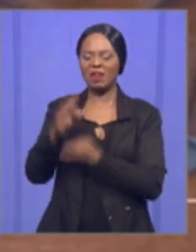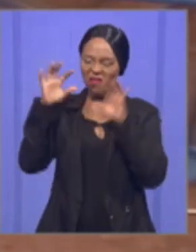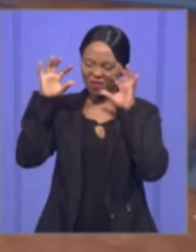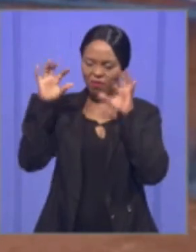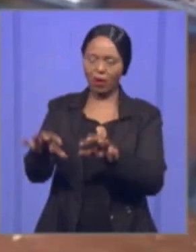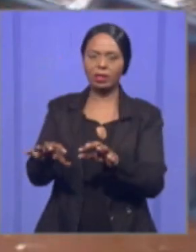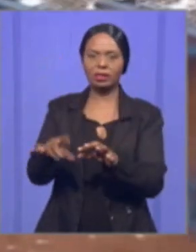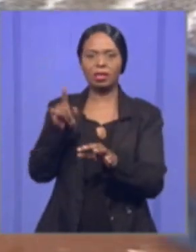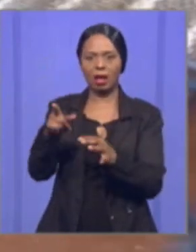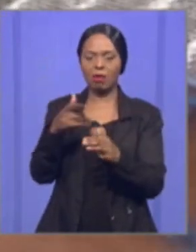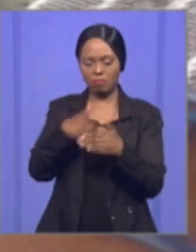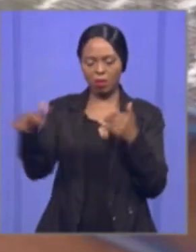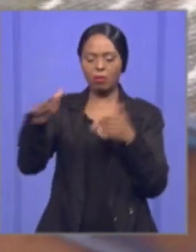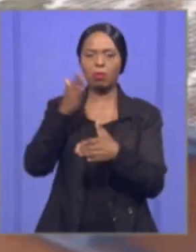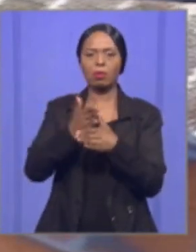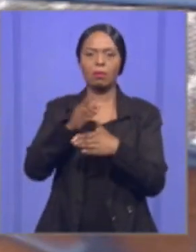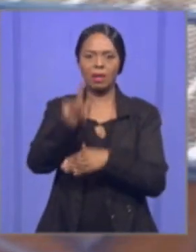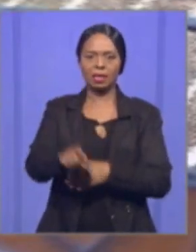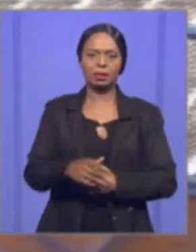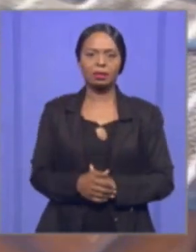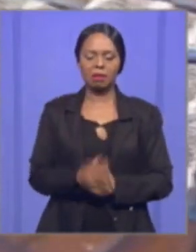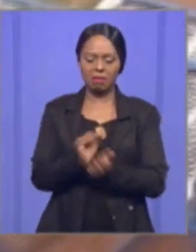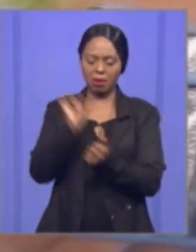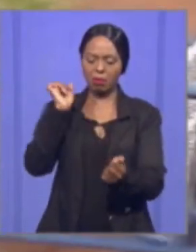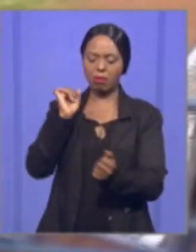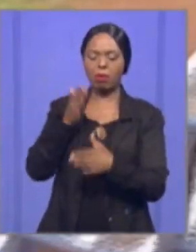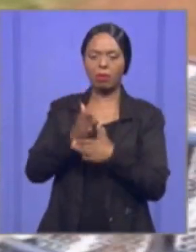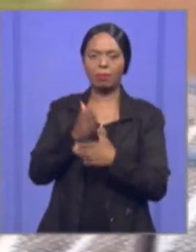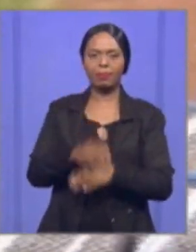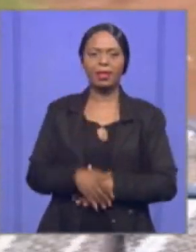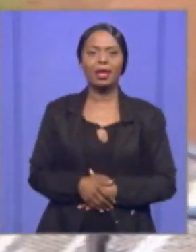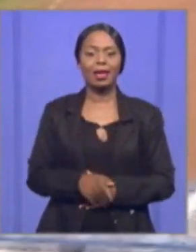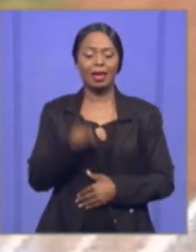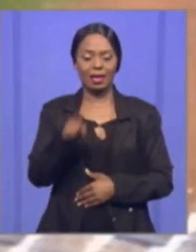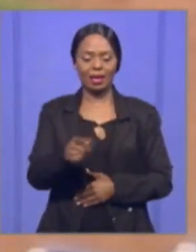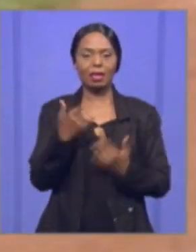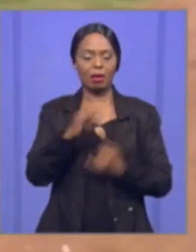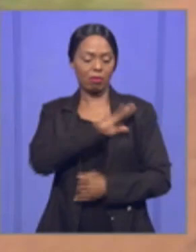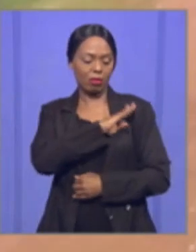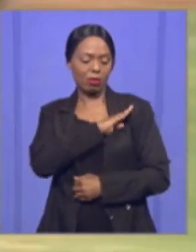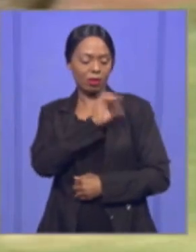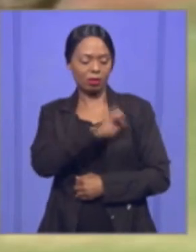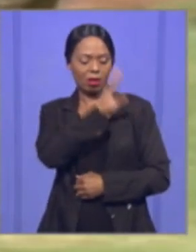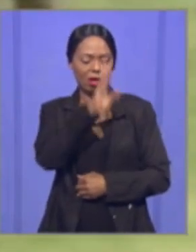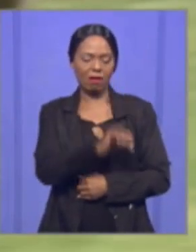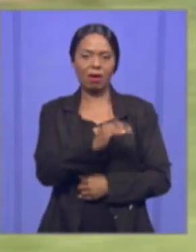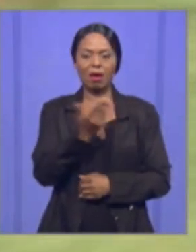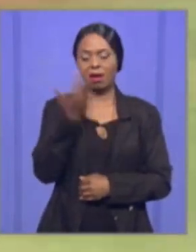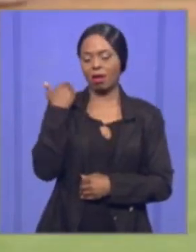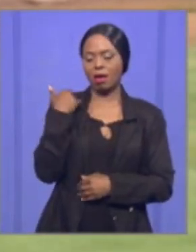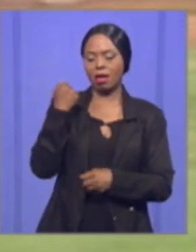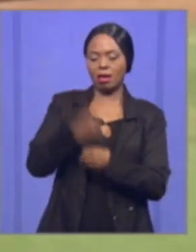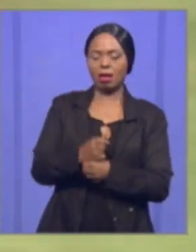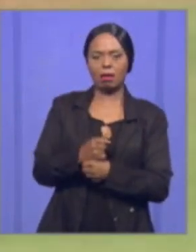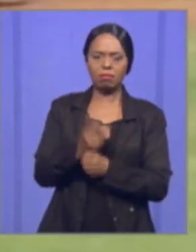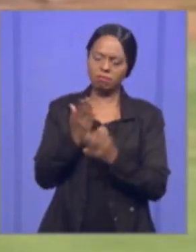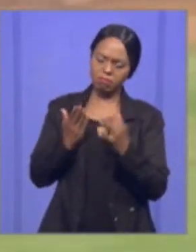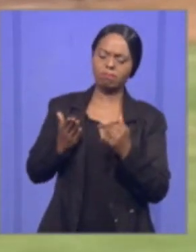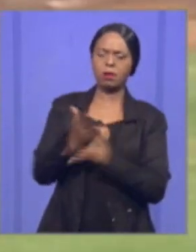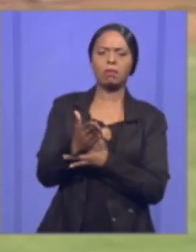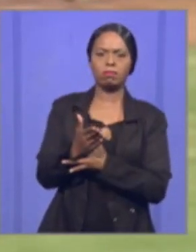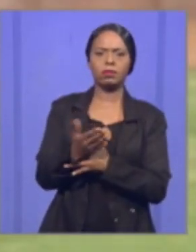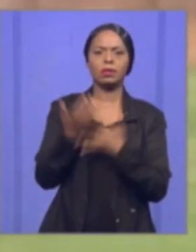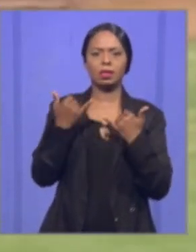gore ba itokolole mo tirong. Fela Sesole sa puso ya naga ya Afrika Borwa wa tlhaolele se ne sa itelekela ka lebala